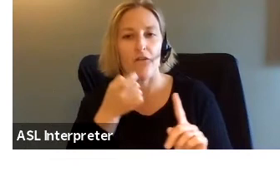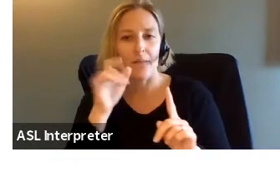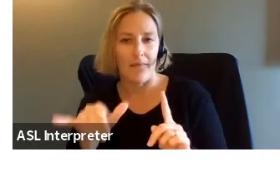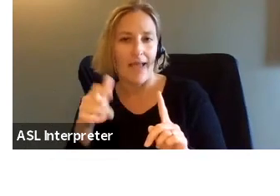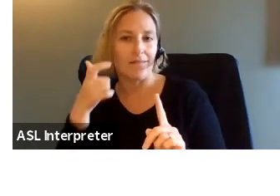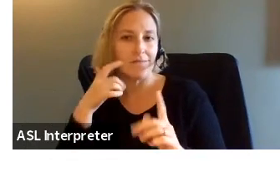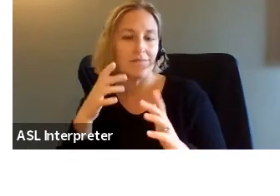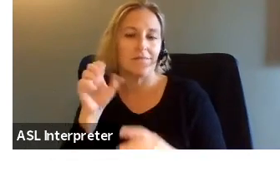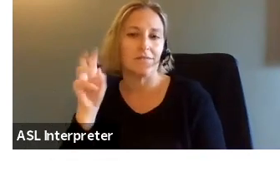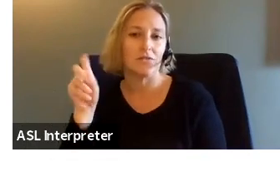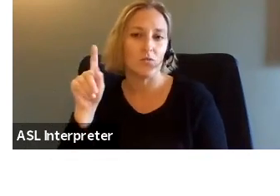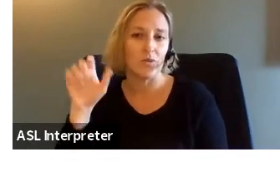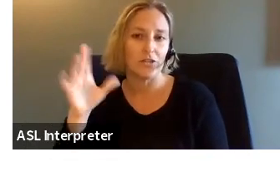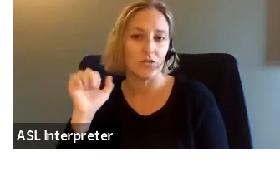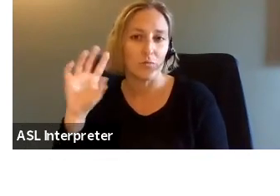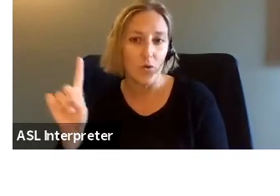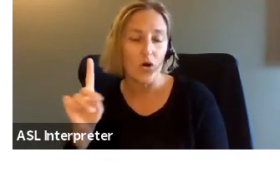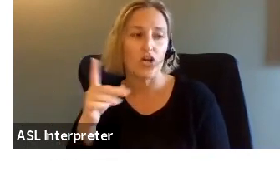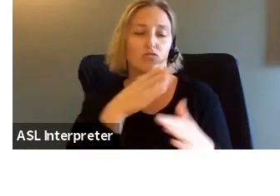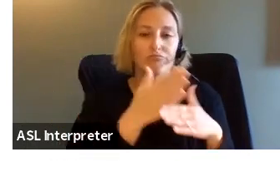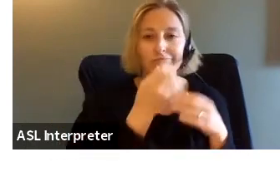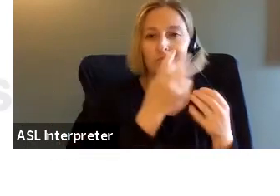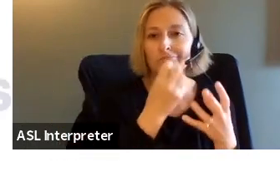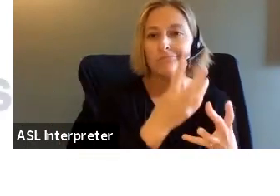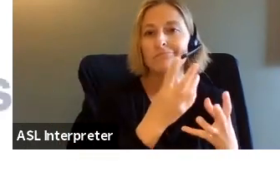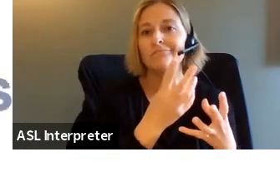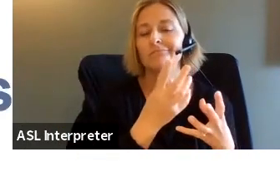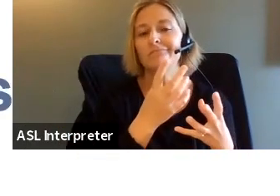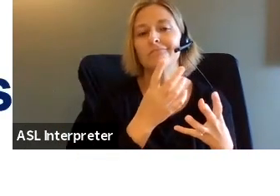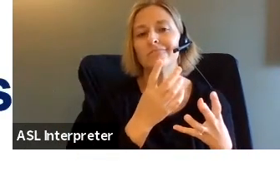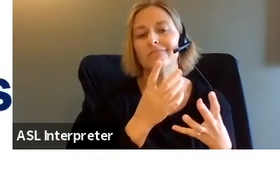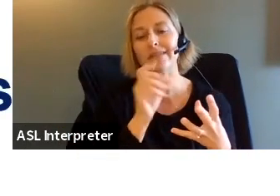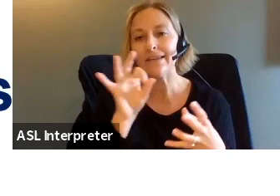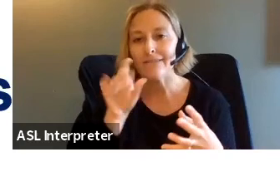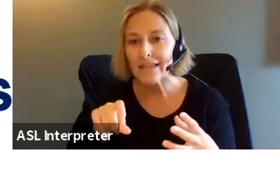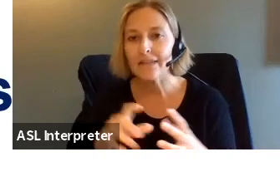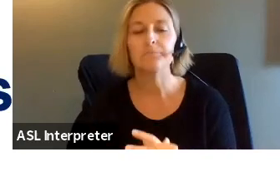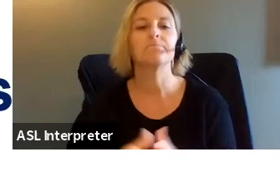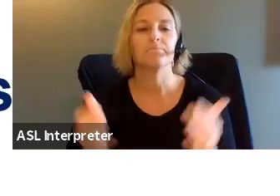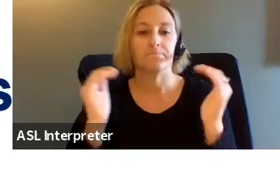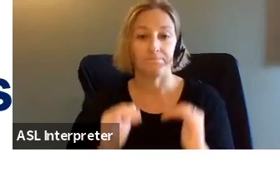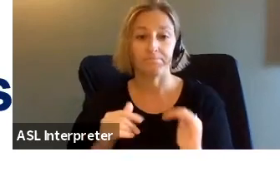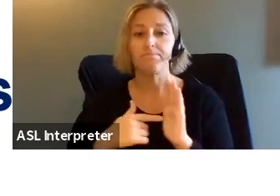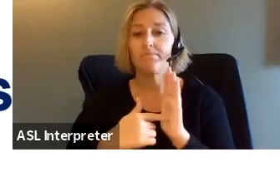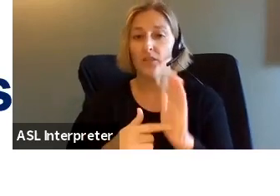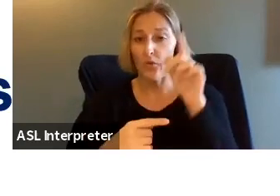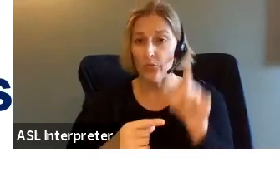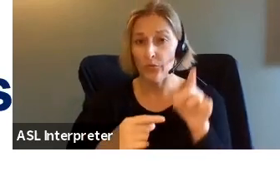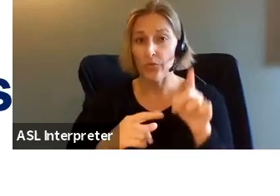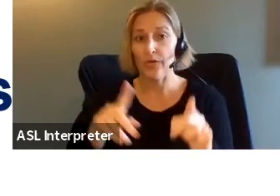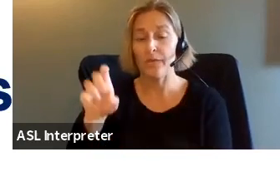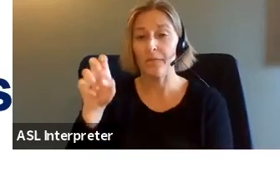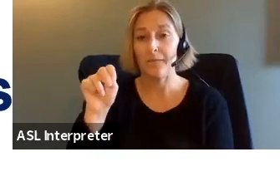visit information in real time if it's needed. Next slide. This is just to show you that Penn Medicine had actually